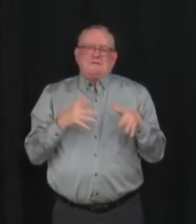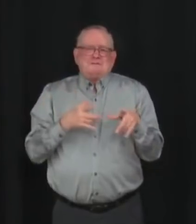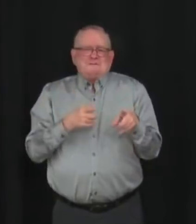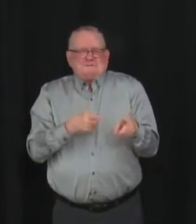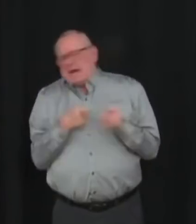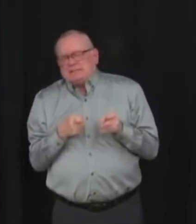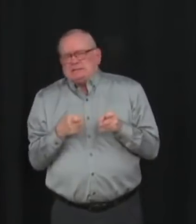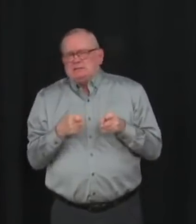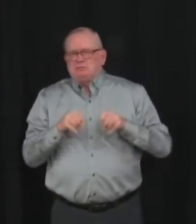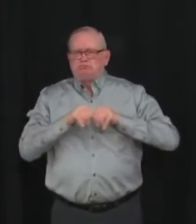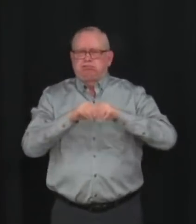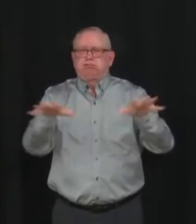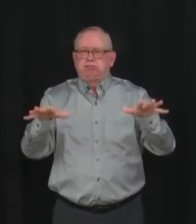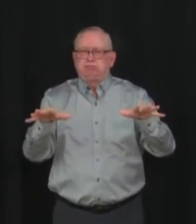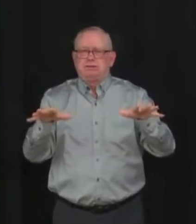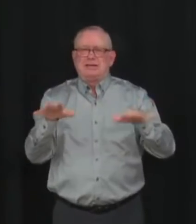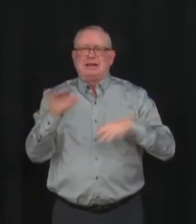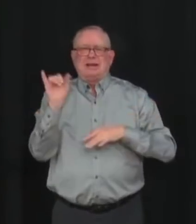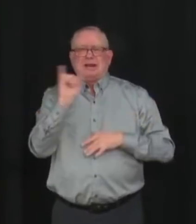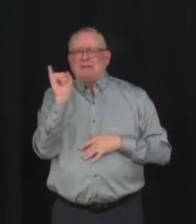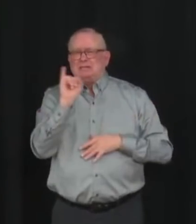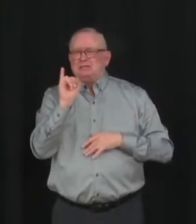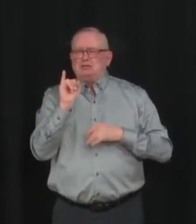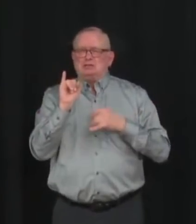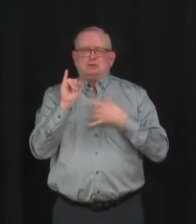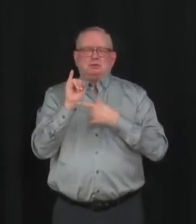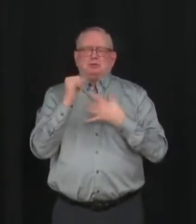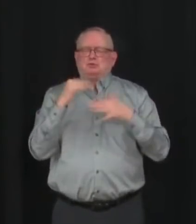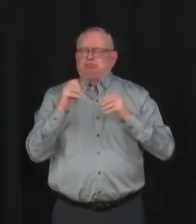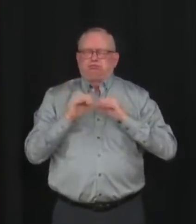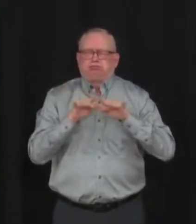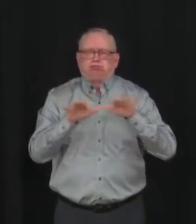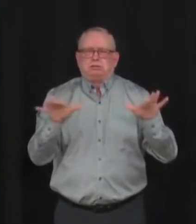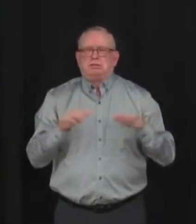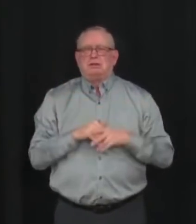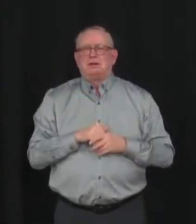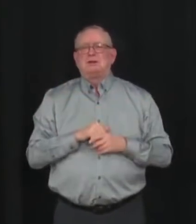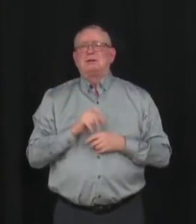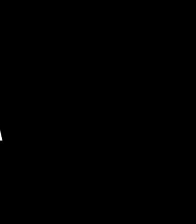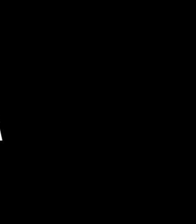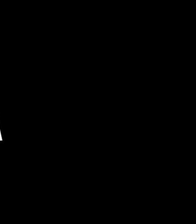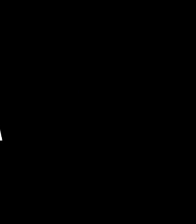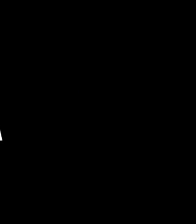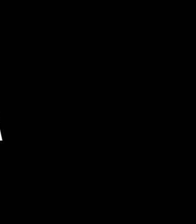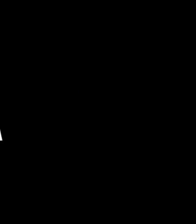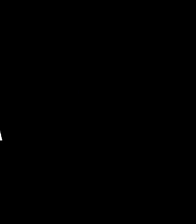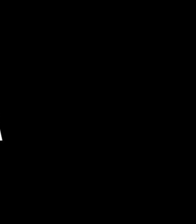be effective. We must use proactive approaches rather than reactive ones.